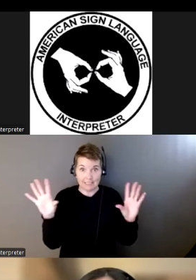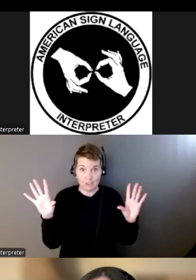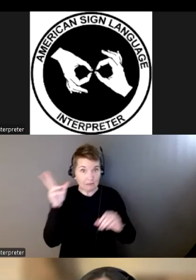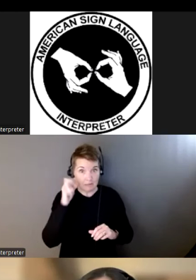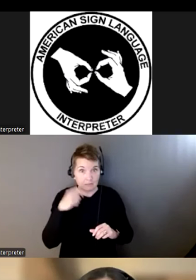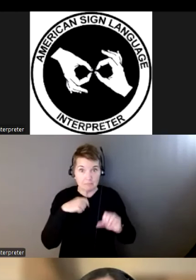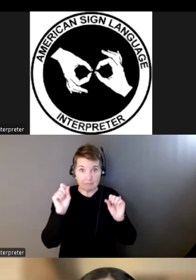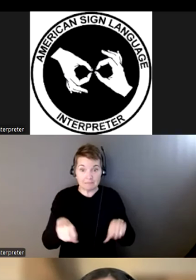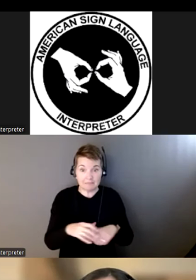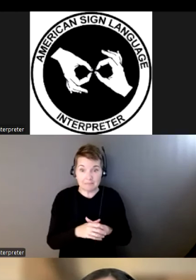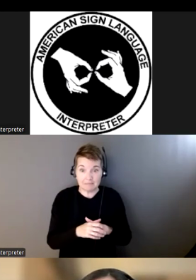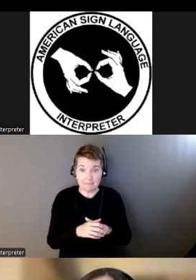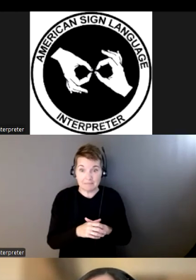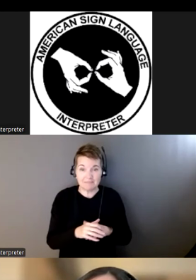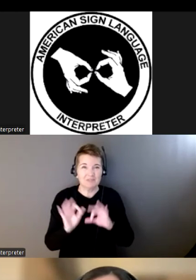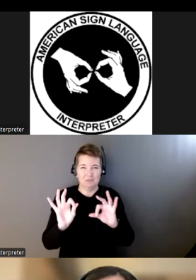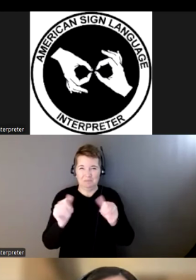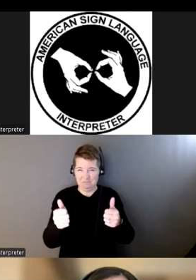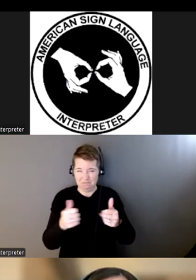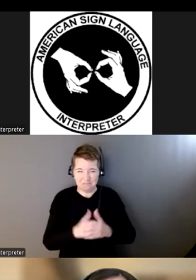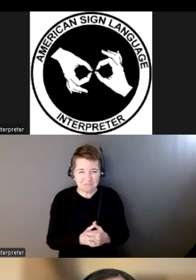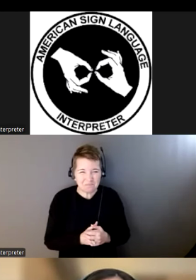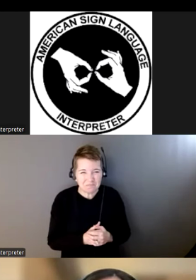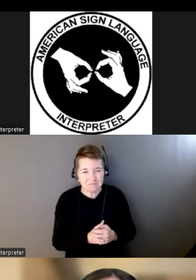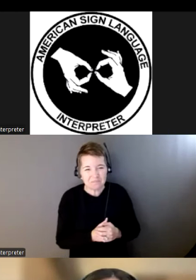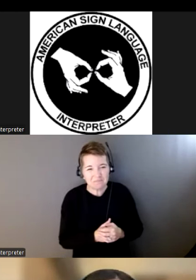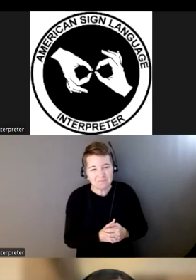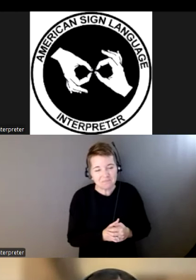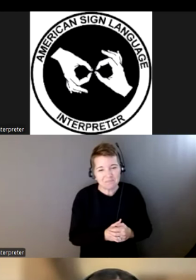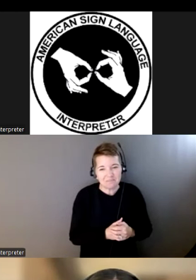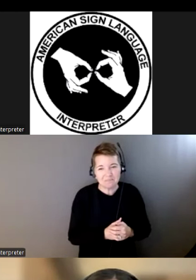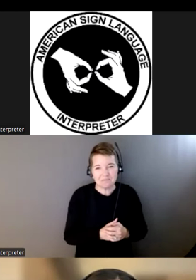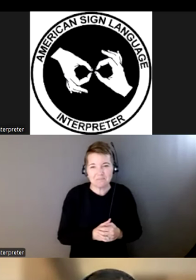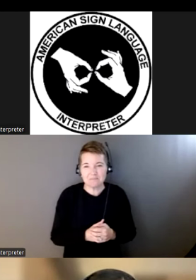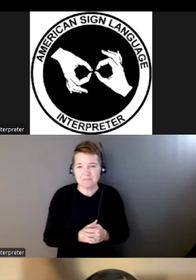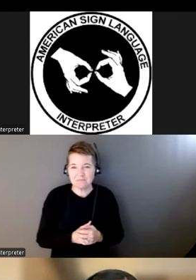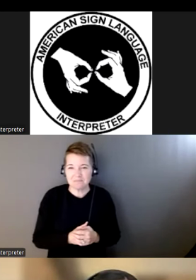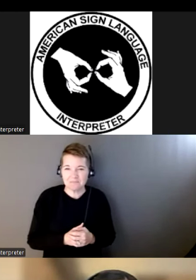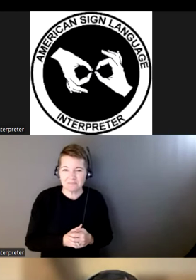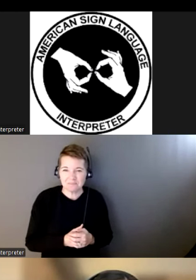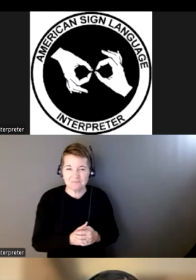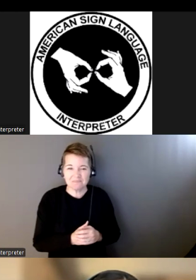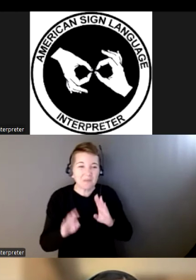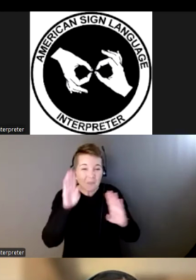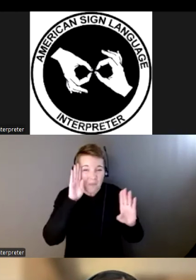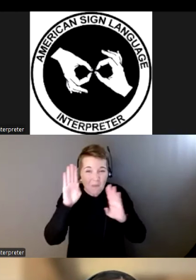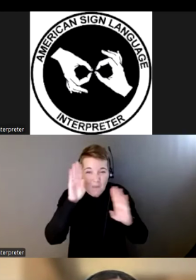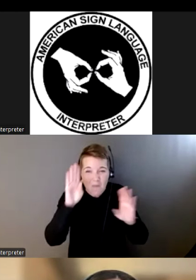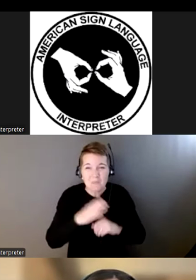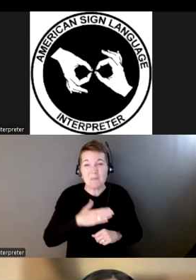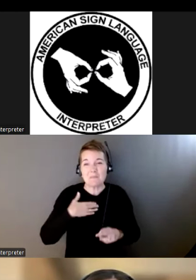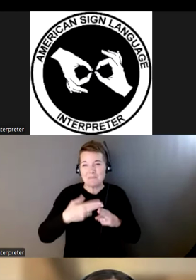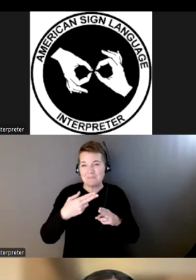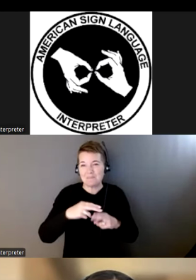okay? Good. All right, so I'll get started. Hi, everyone. My name is